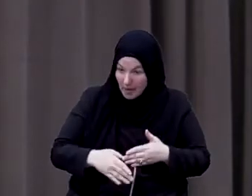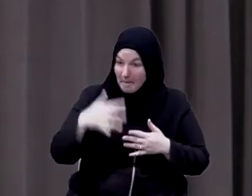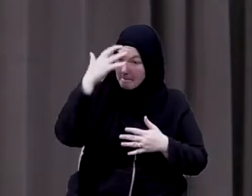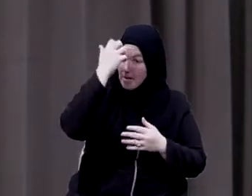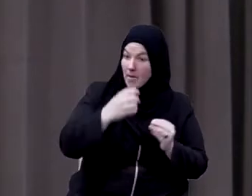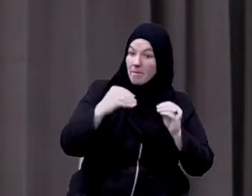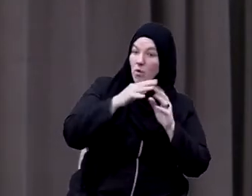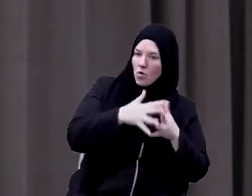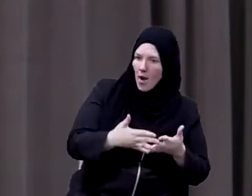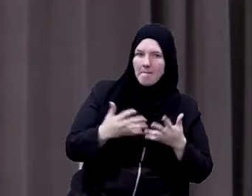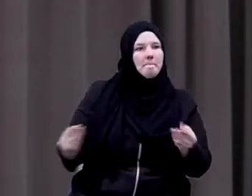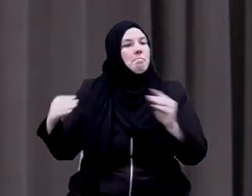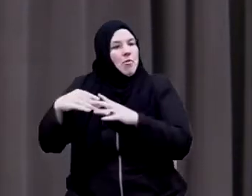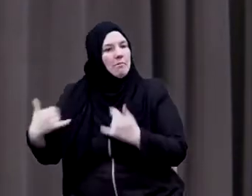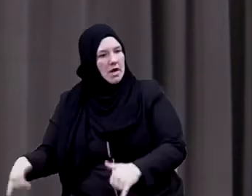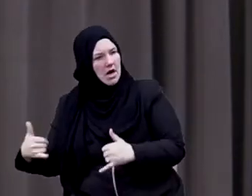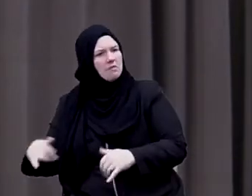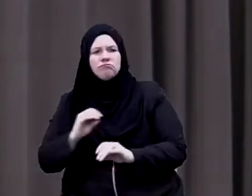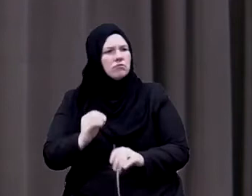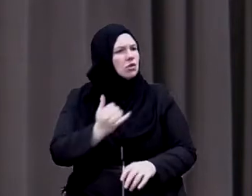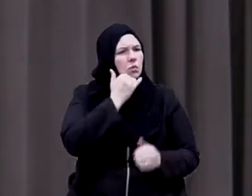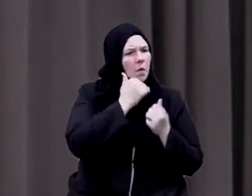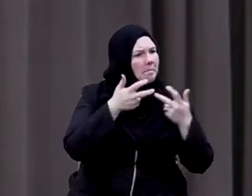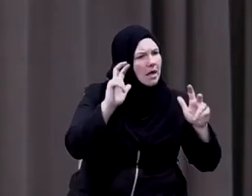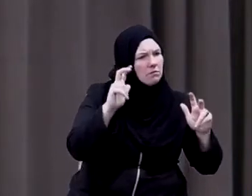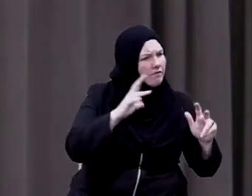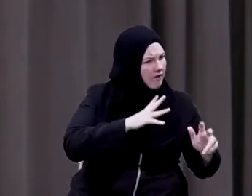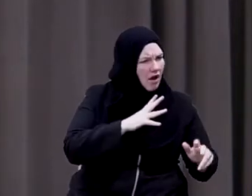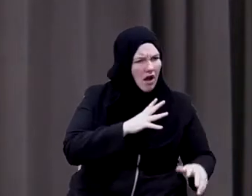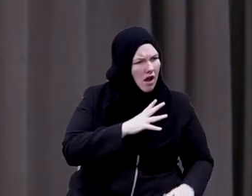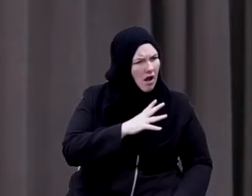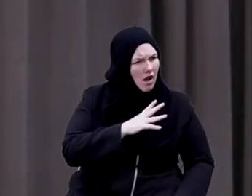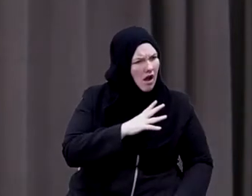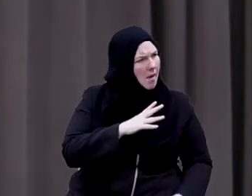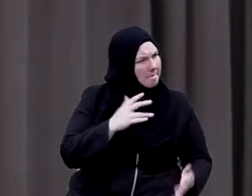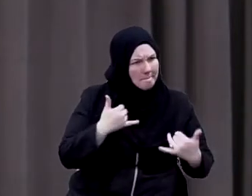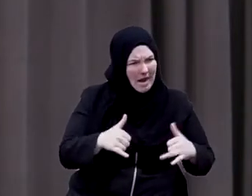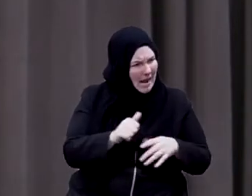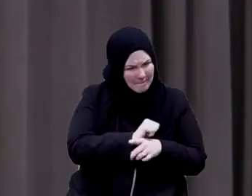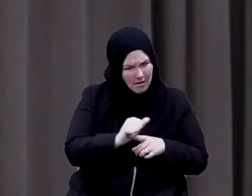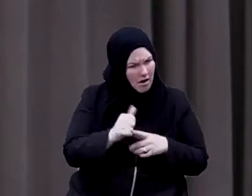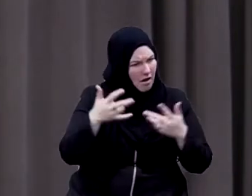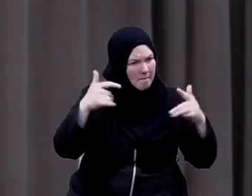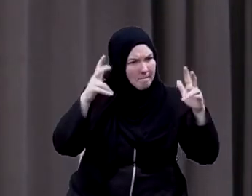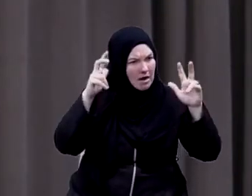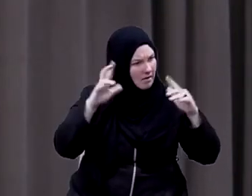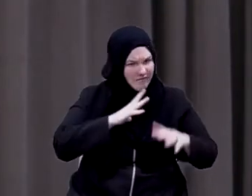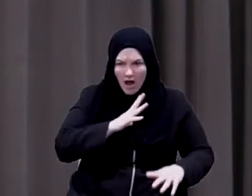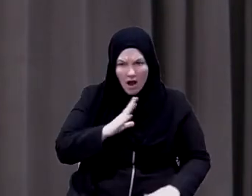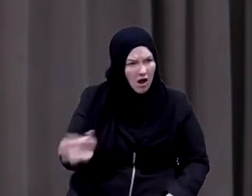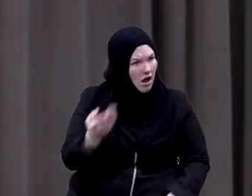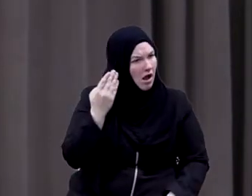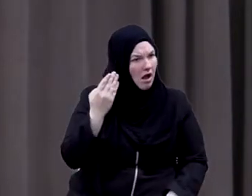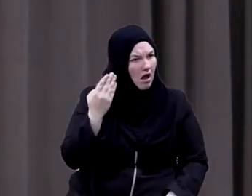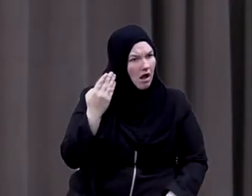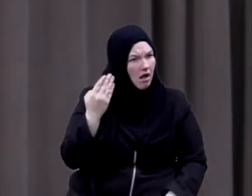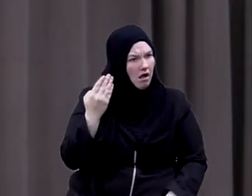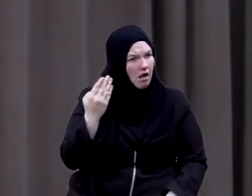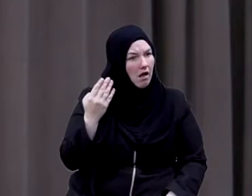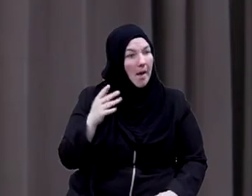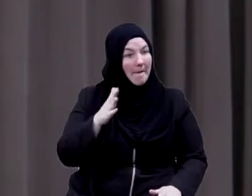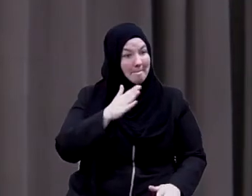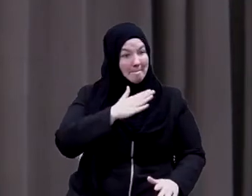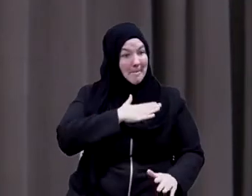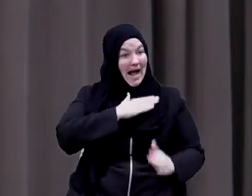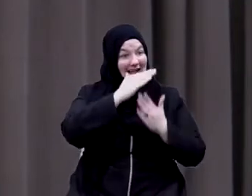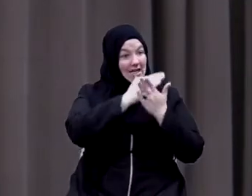to do. There's nothing wrong with playing basketball until it becomes a profession, which it's not. It is not. In my list